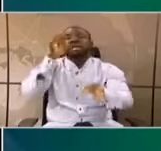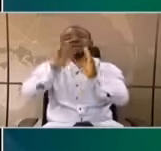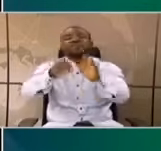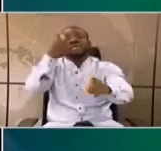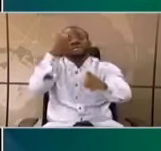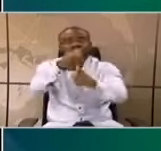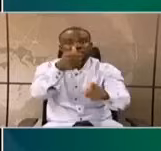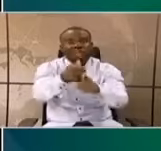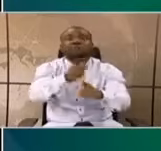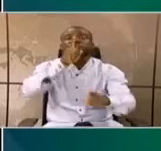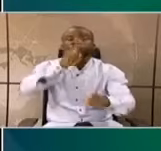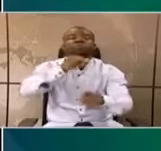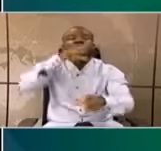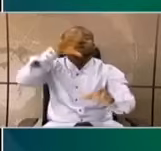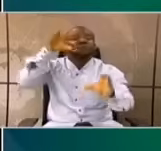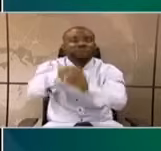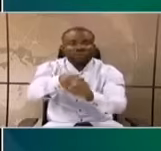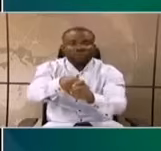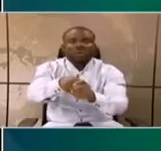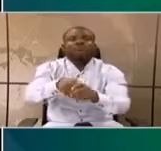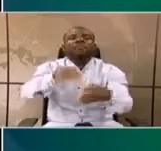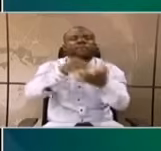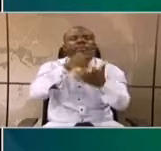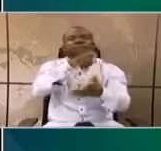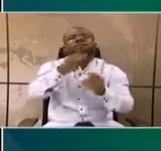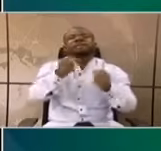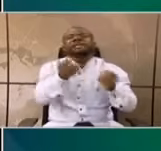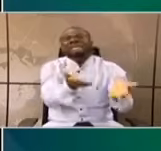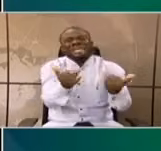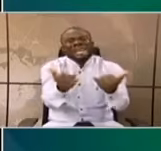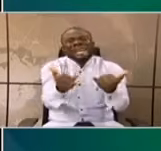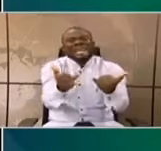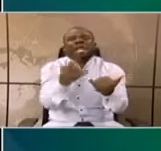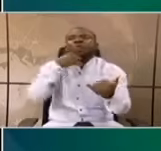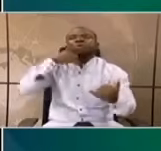on fighting Galamsey. Now, Nado is actively involved.